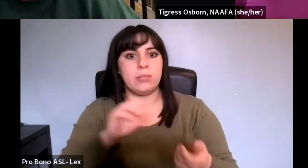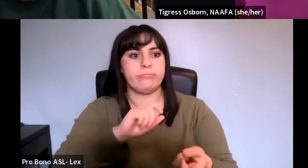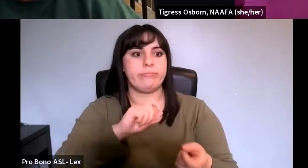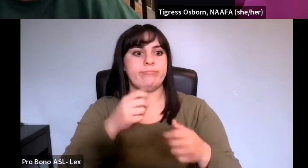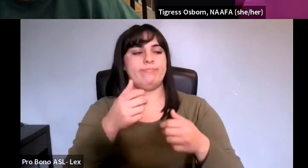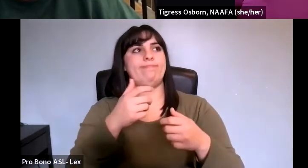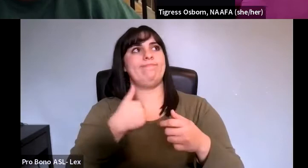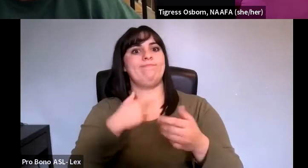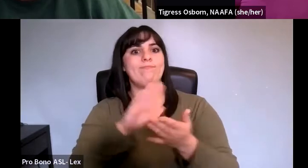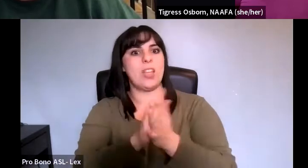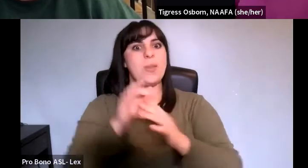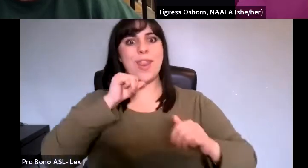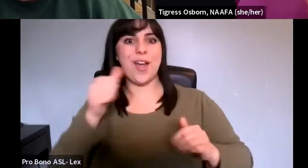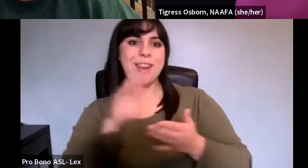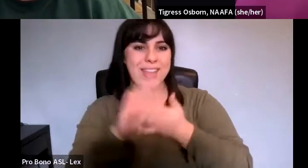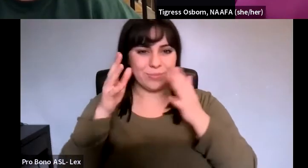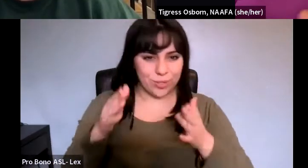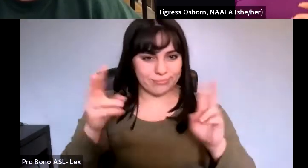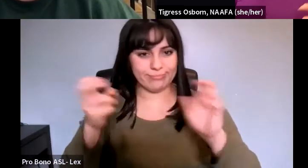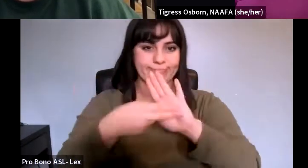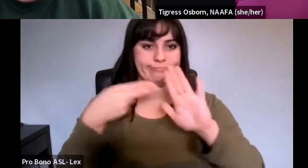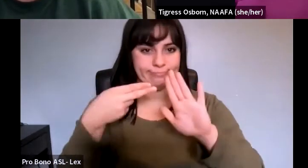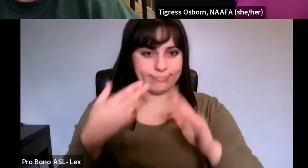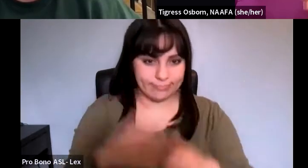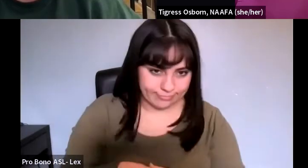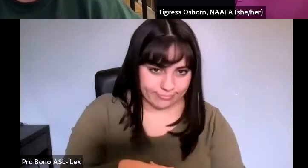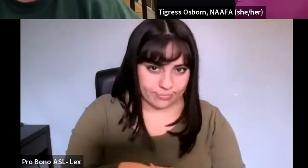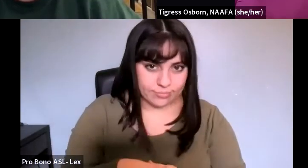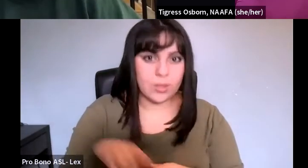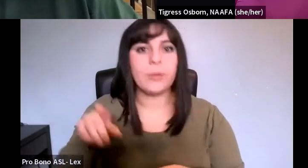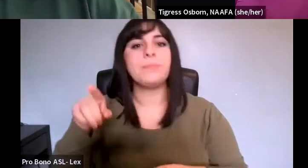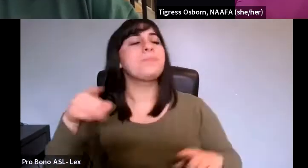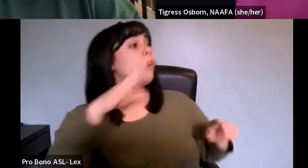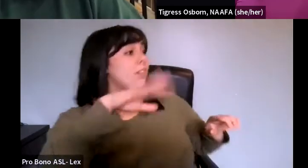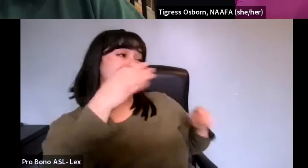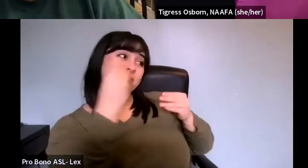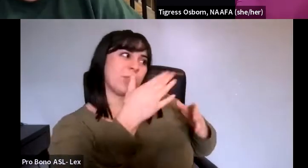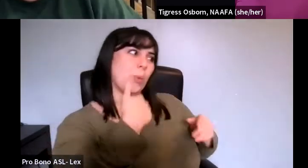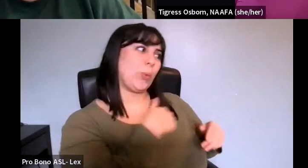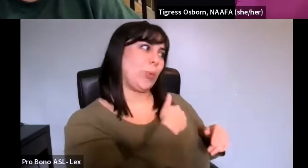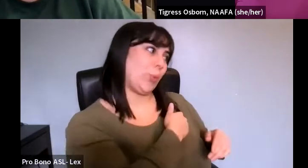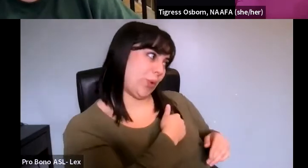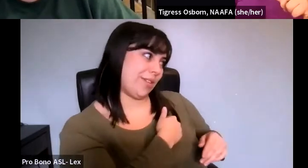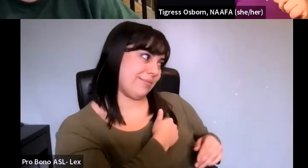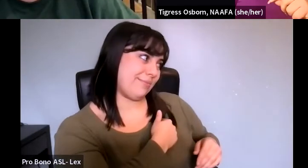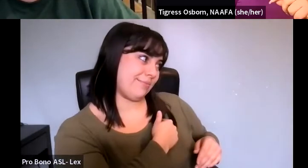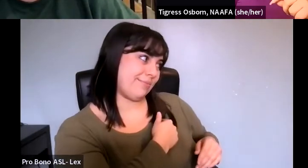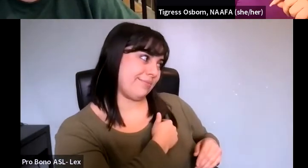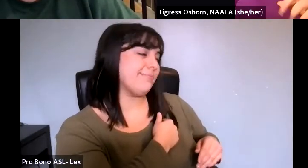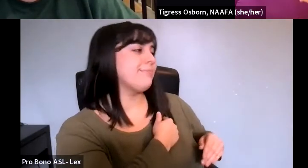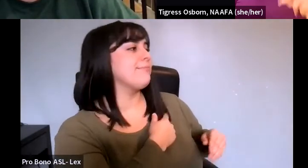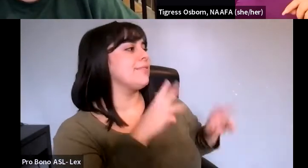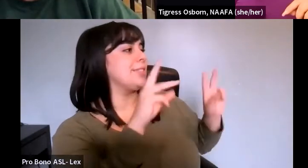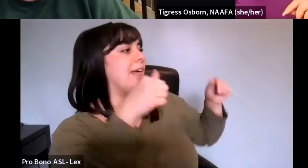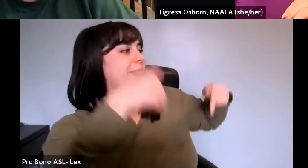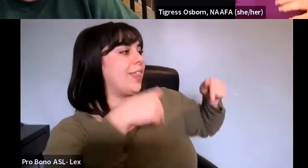makes sense. Do you know? We actually titled this webinar when we were advertising it, Happy Fat, parentheses, and Other Fat